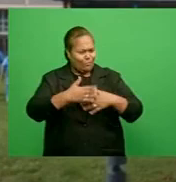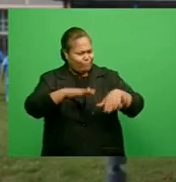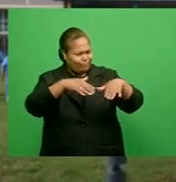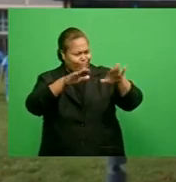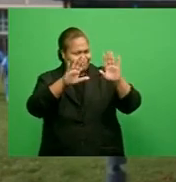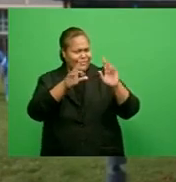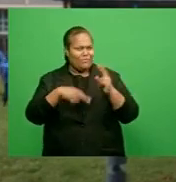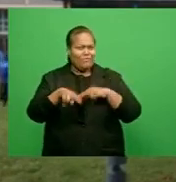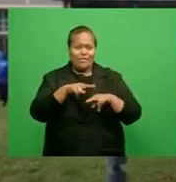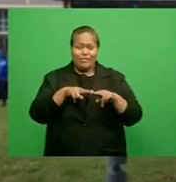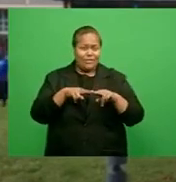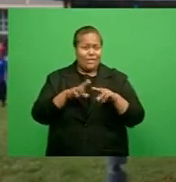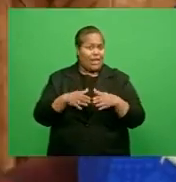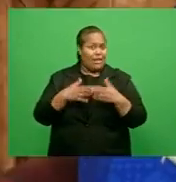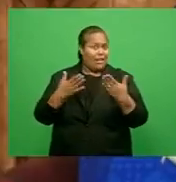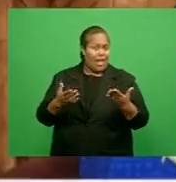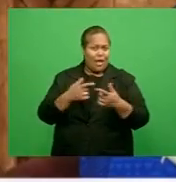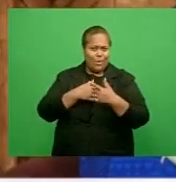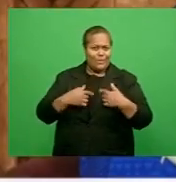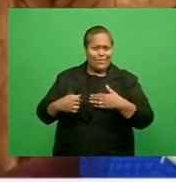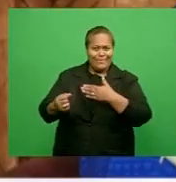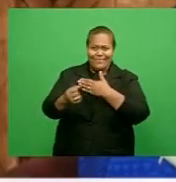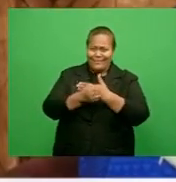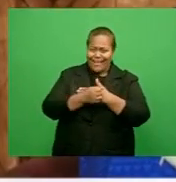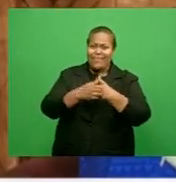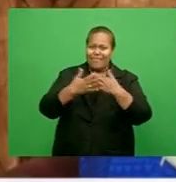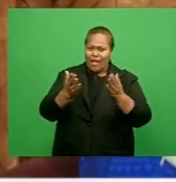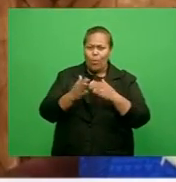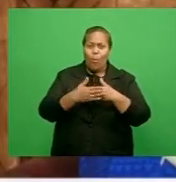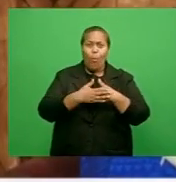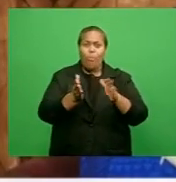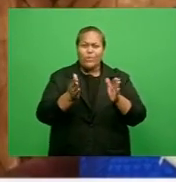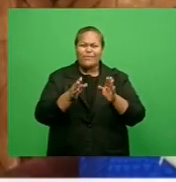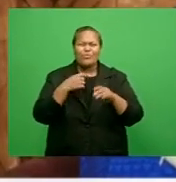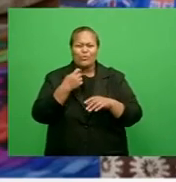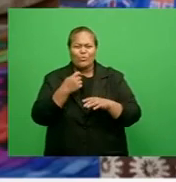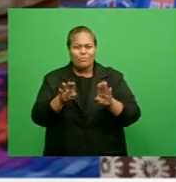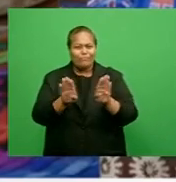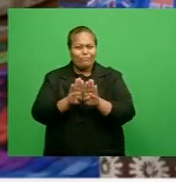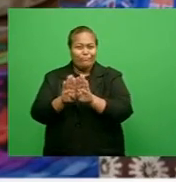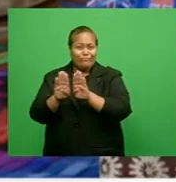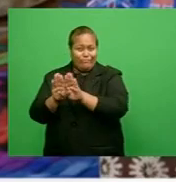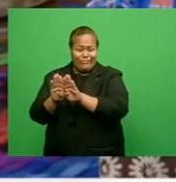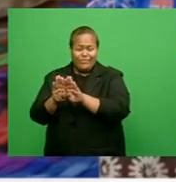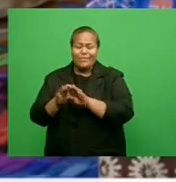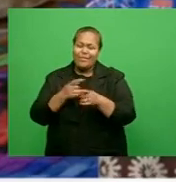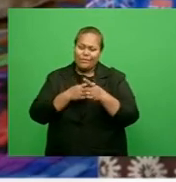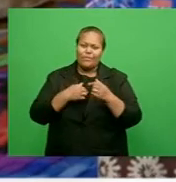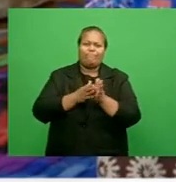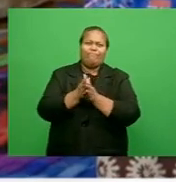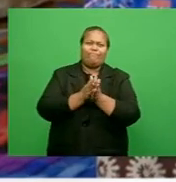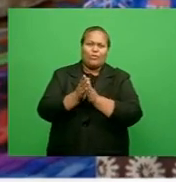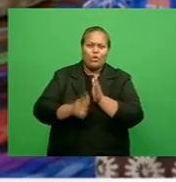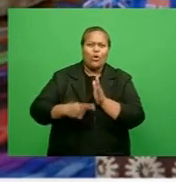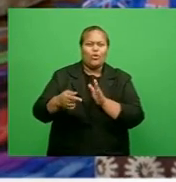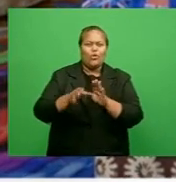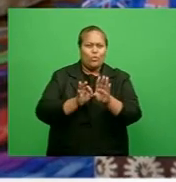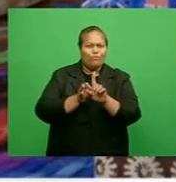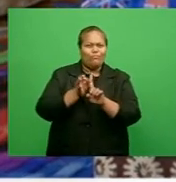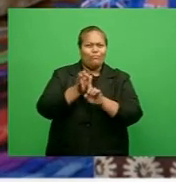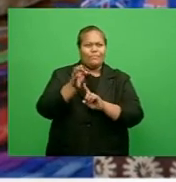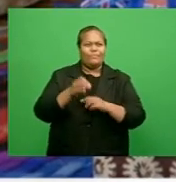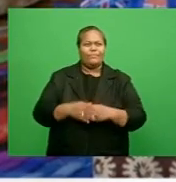able to finally and safely reopen our borders, I look forward to continuing that progress. The Prime